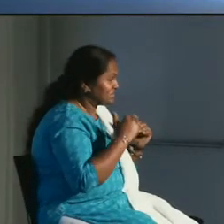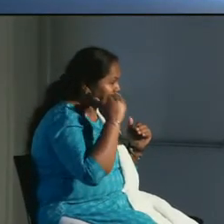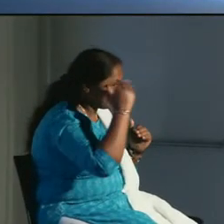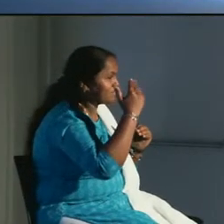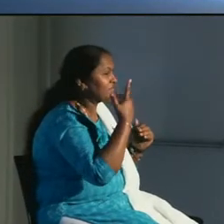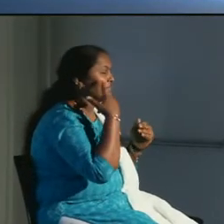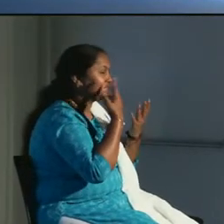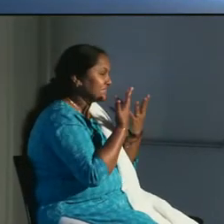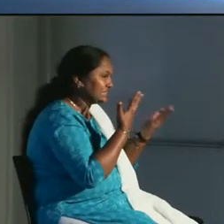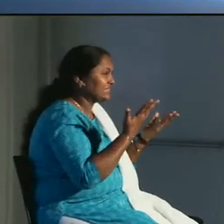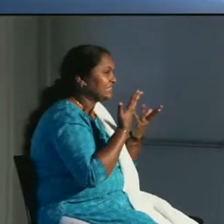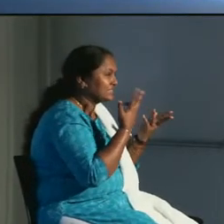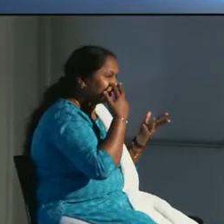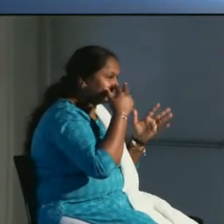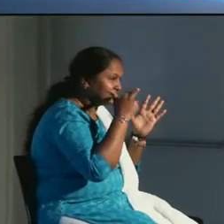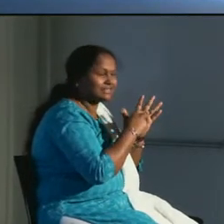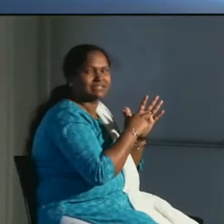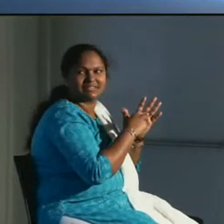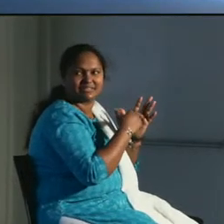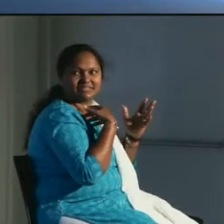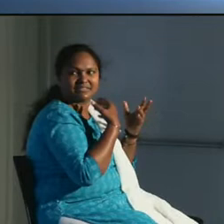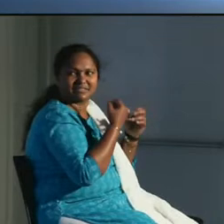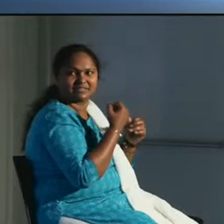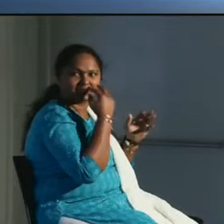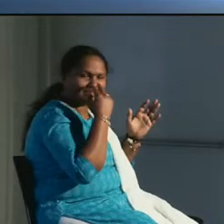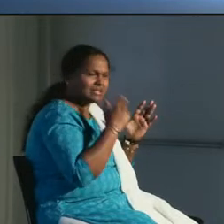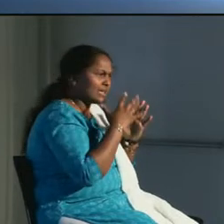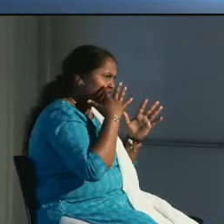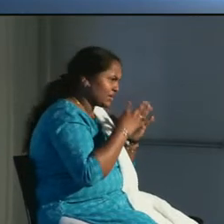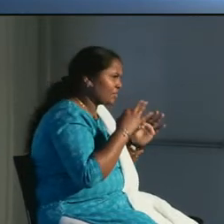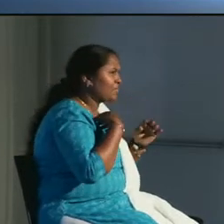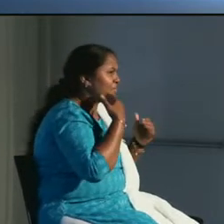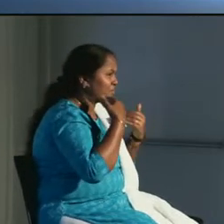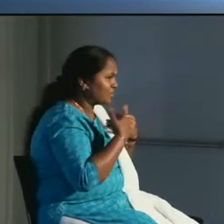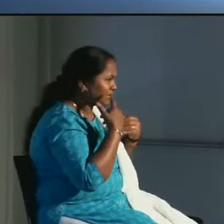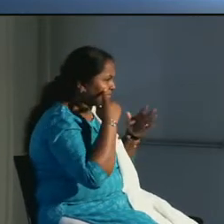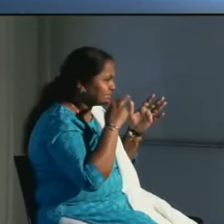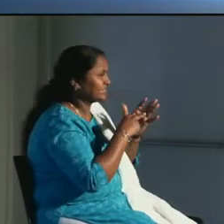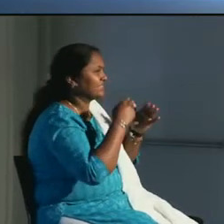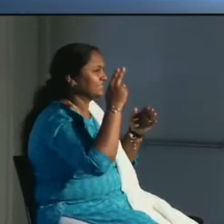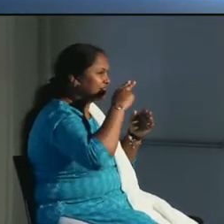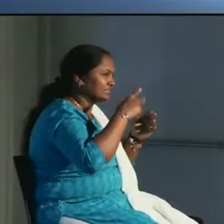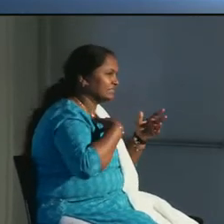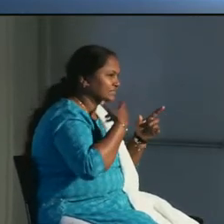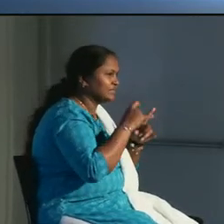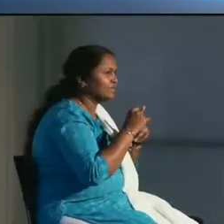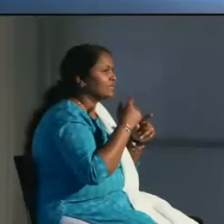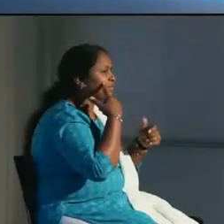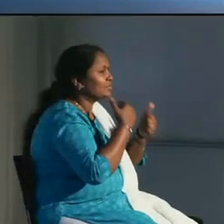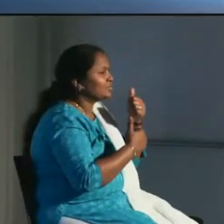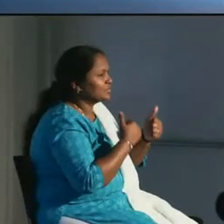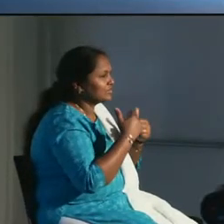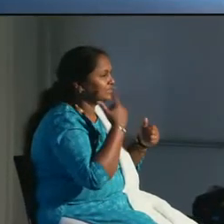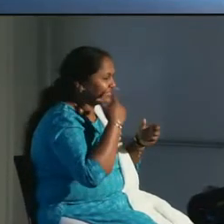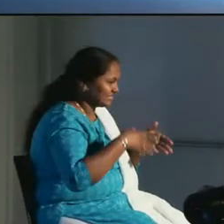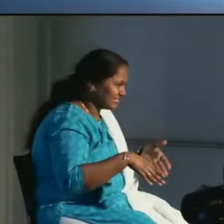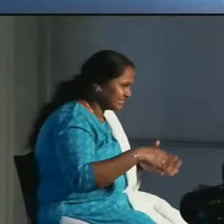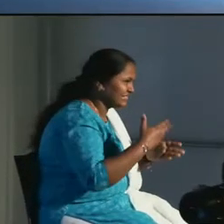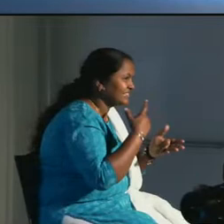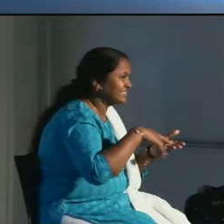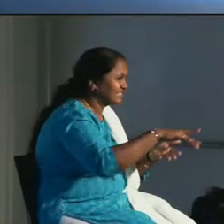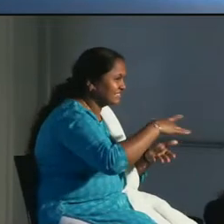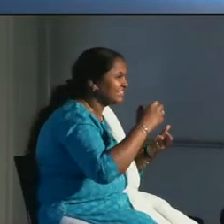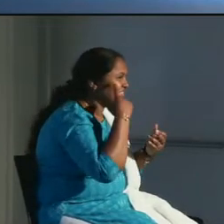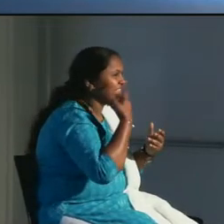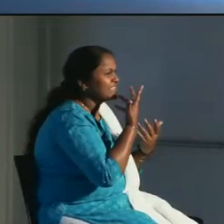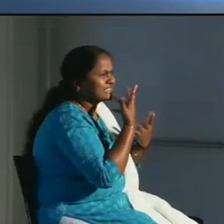and see things which no one wants to see, but I embody that space, this vacuum. vacuum of space, which is not on the ground, it's not up in the